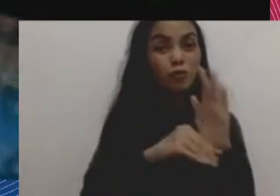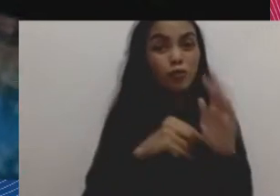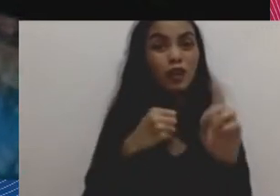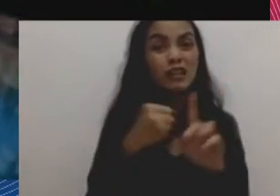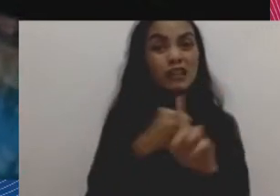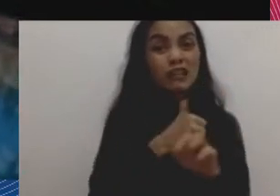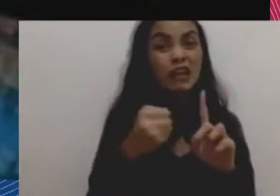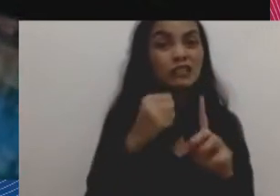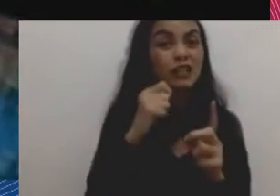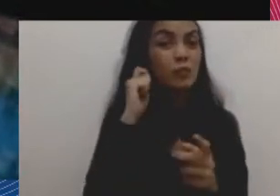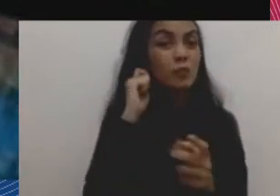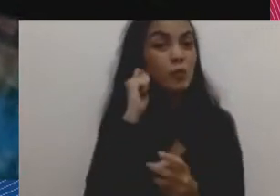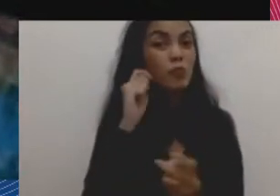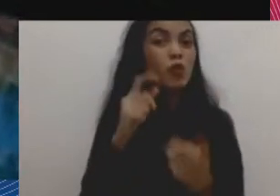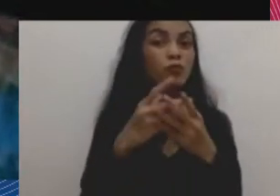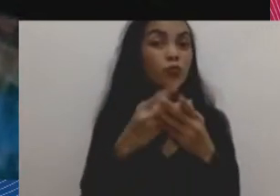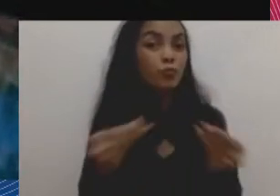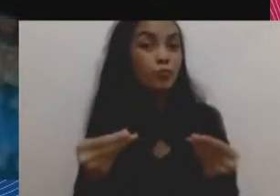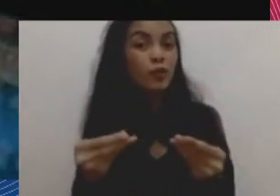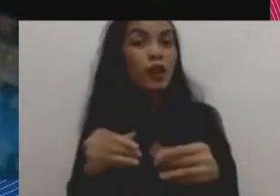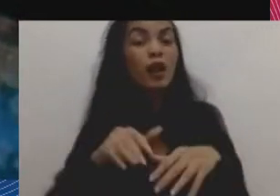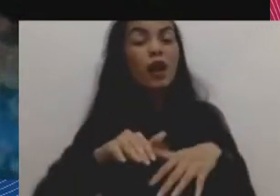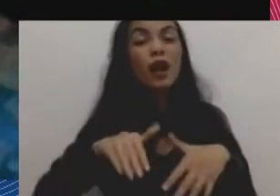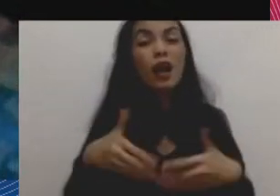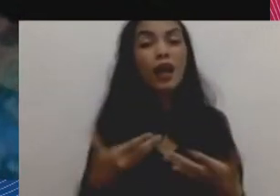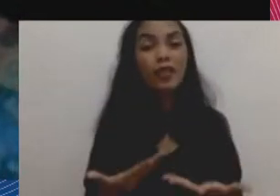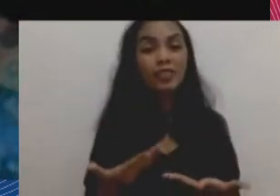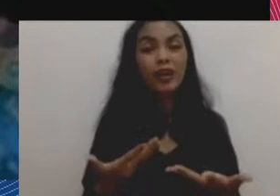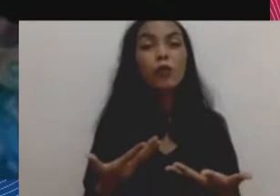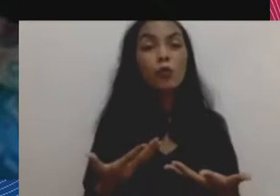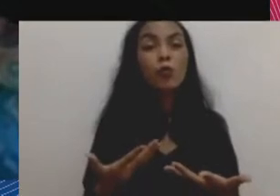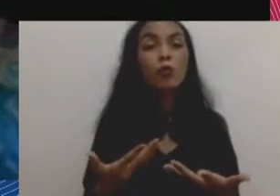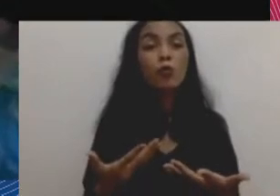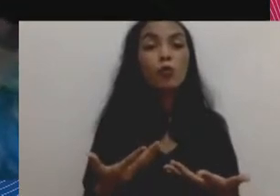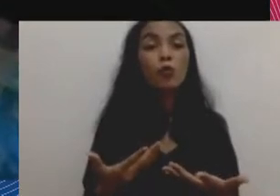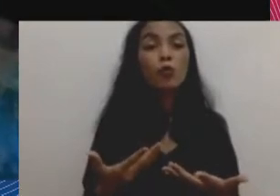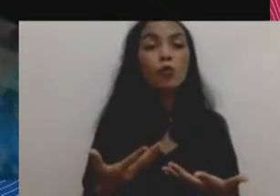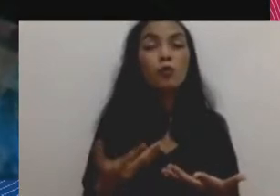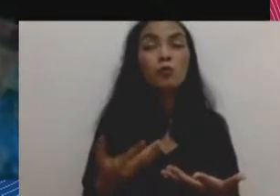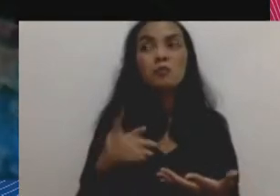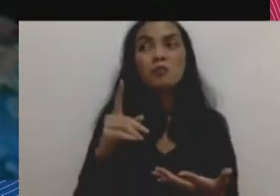in the parliament like that, or maybe they are the one that it's not